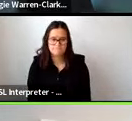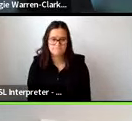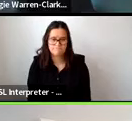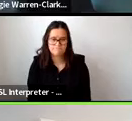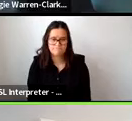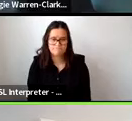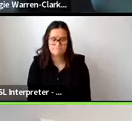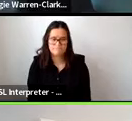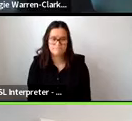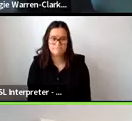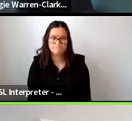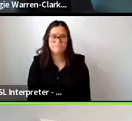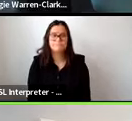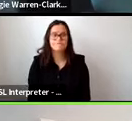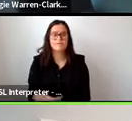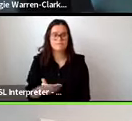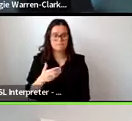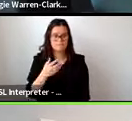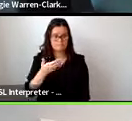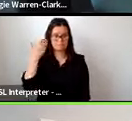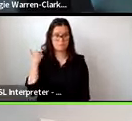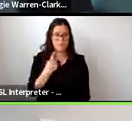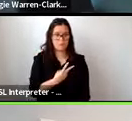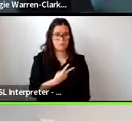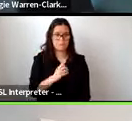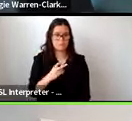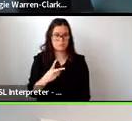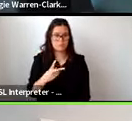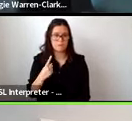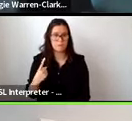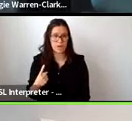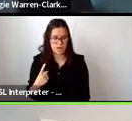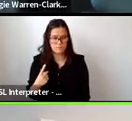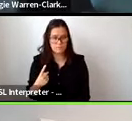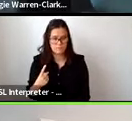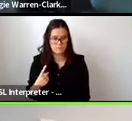In 2021, after the first draft of the